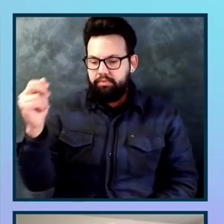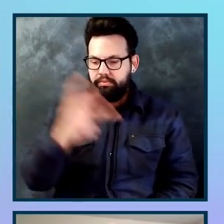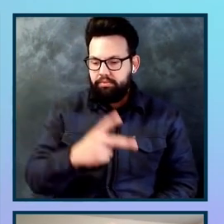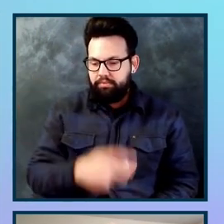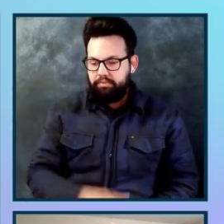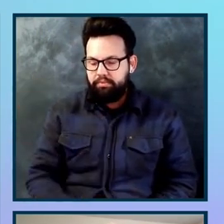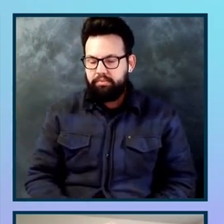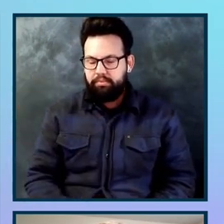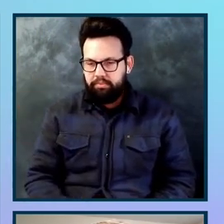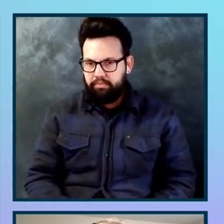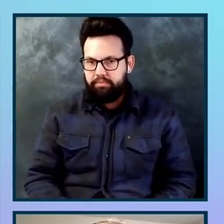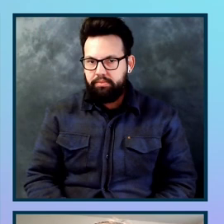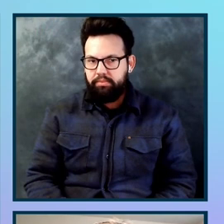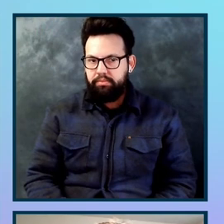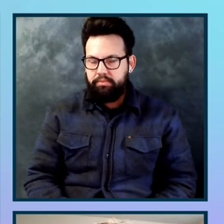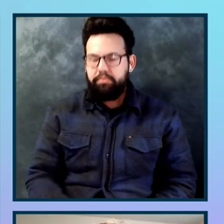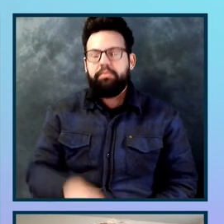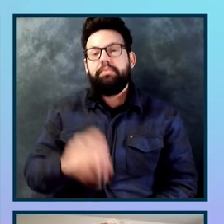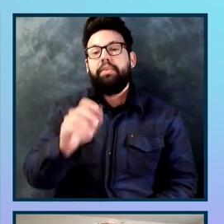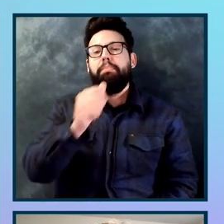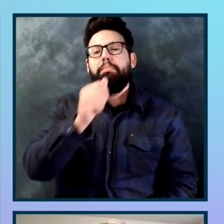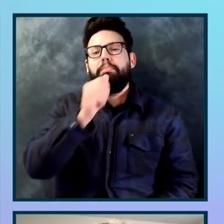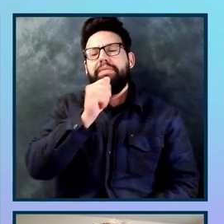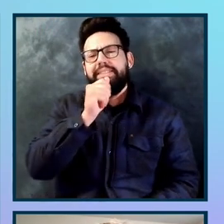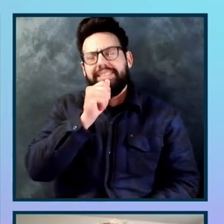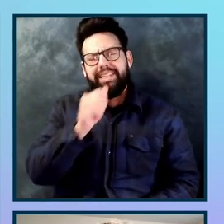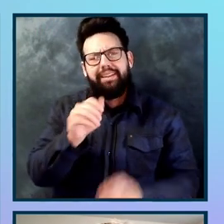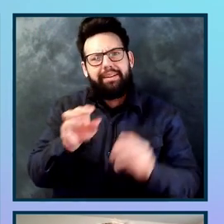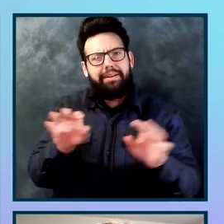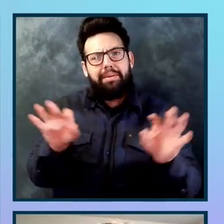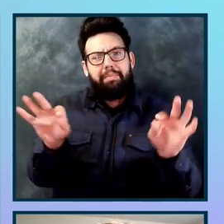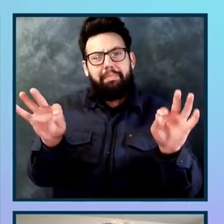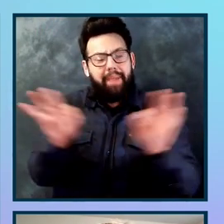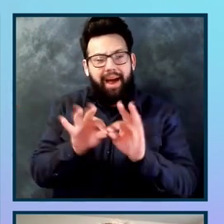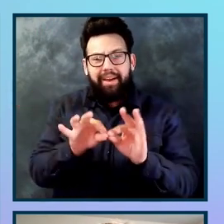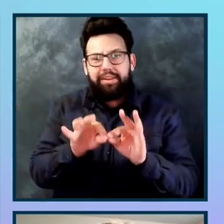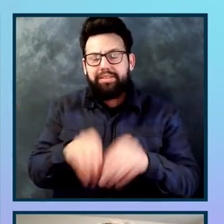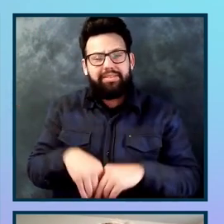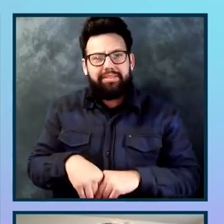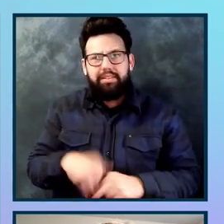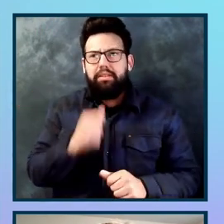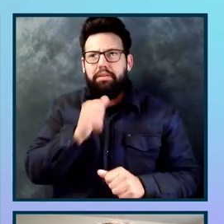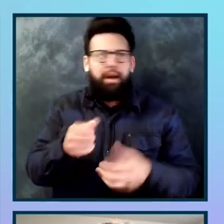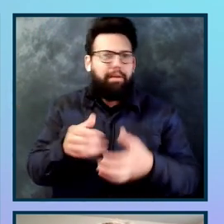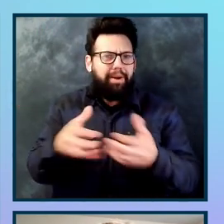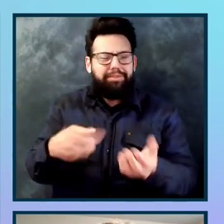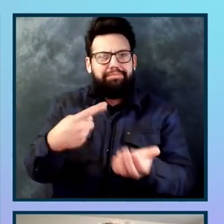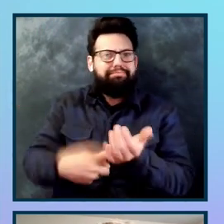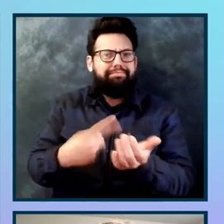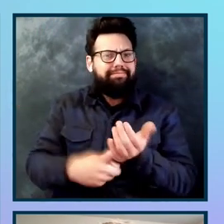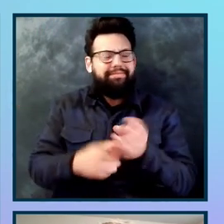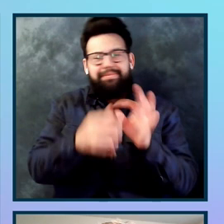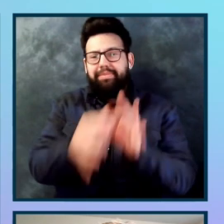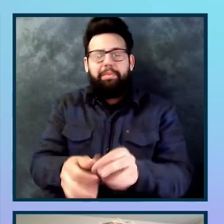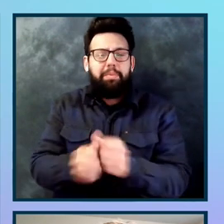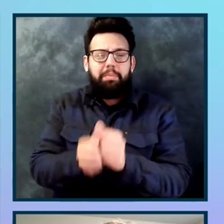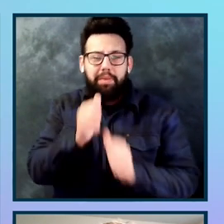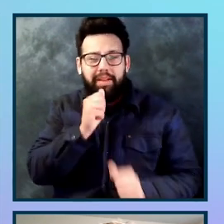You know, privacy matters, and this is an area that I really don't hear enough discussion about. I really would love to hear more discussion about